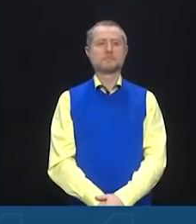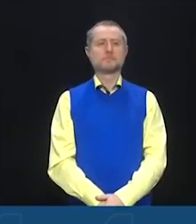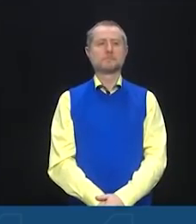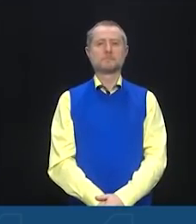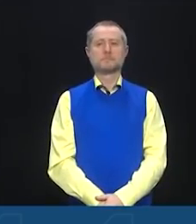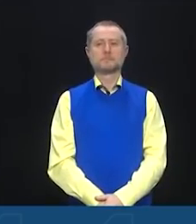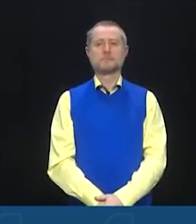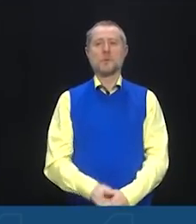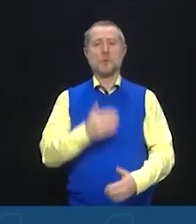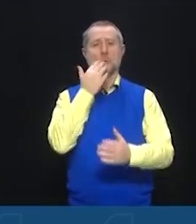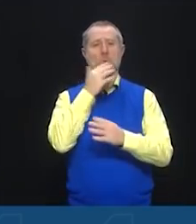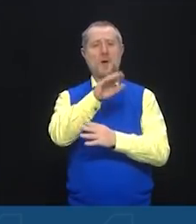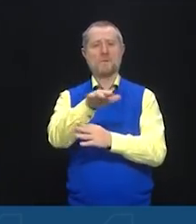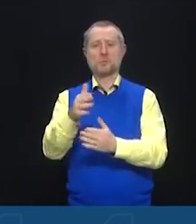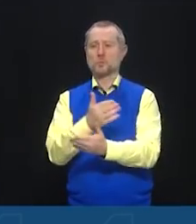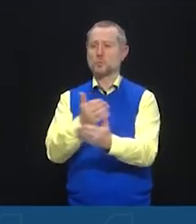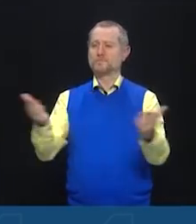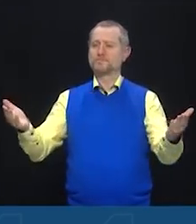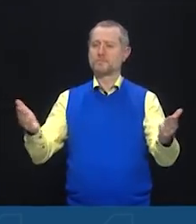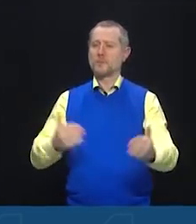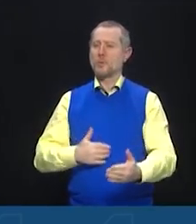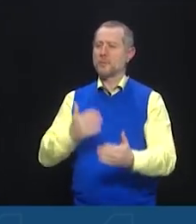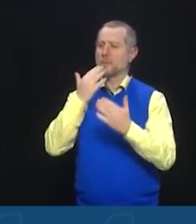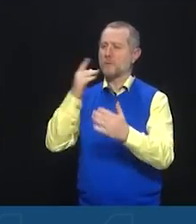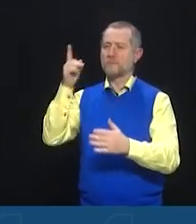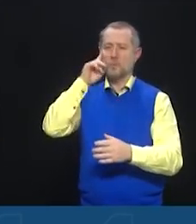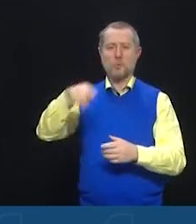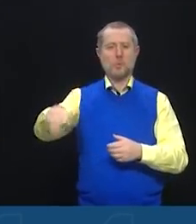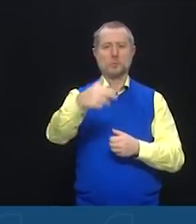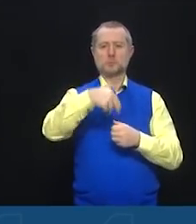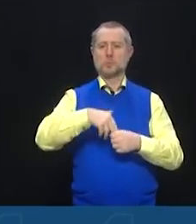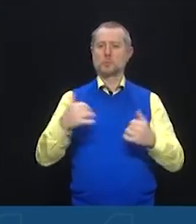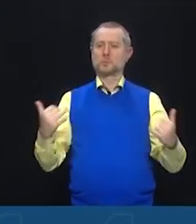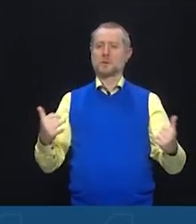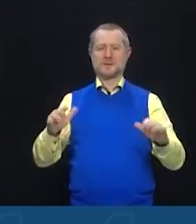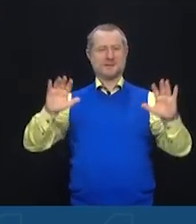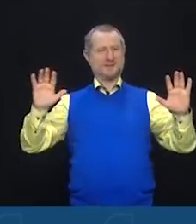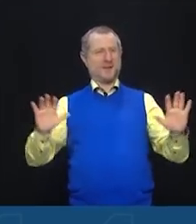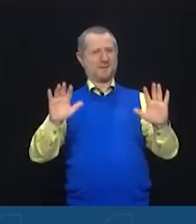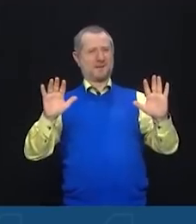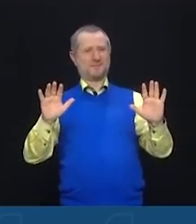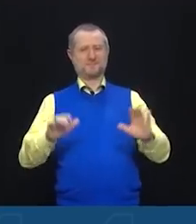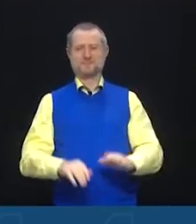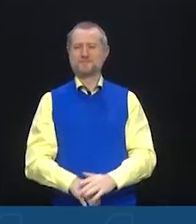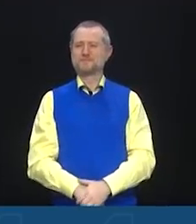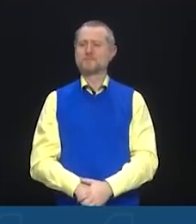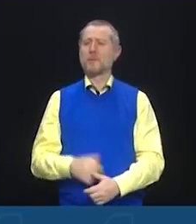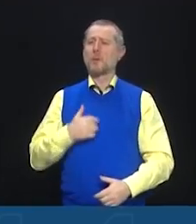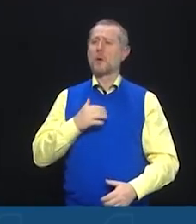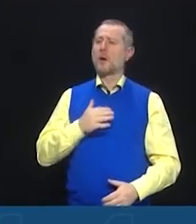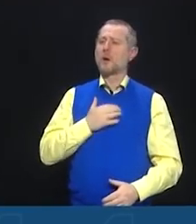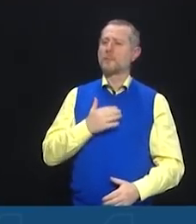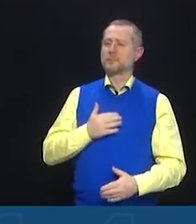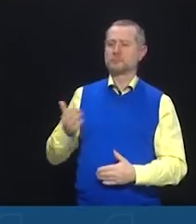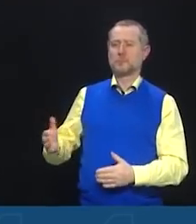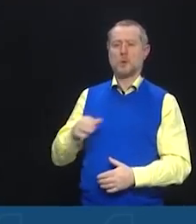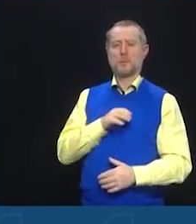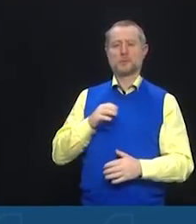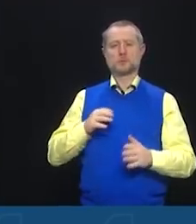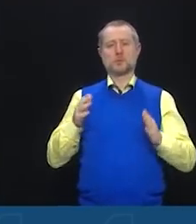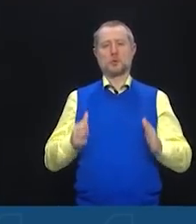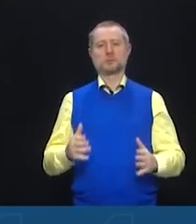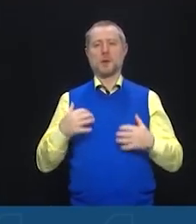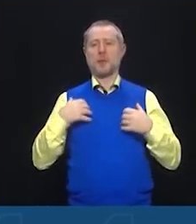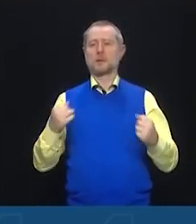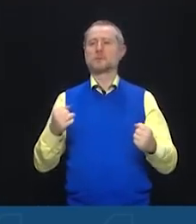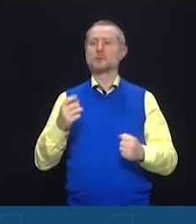Good afternoon, and thank you all for joining me on a Sunday. Delighted to have our Commissioner of Health, the one and only Dr. Mary Bassett,